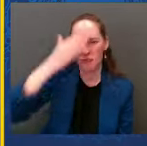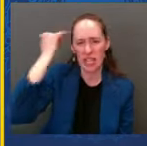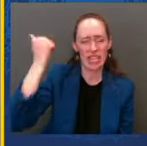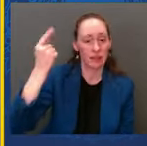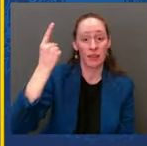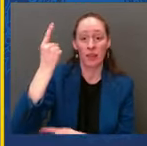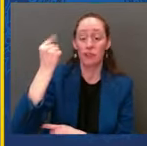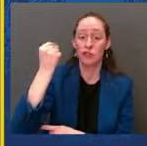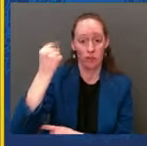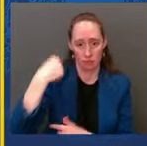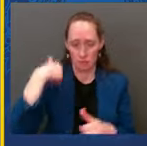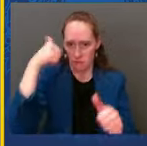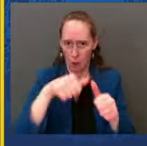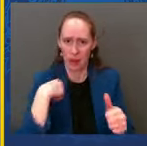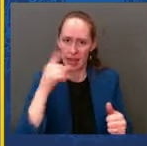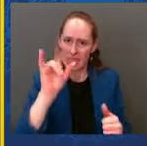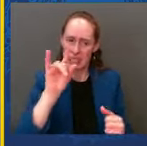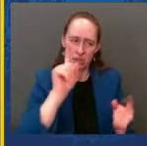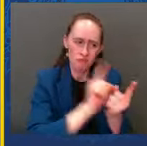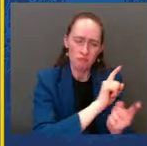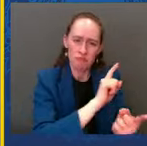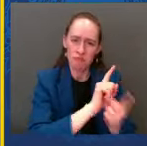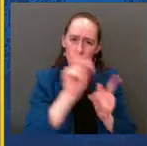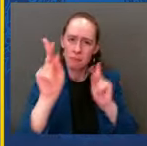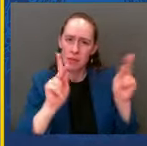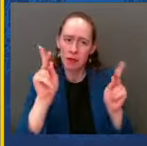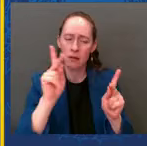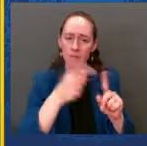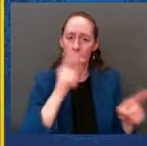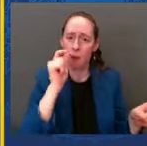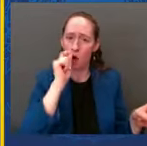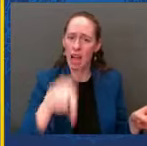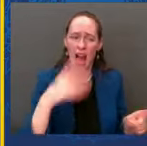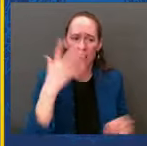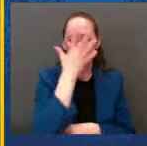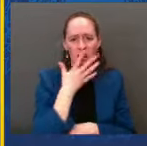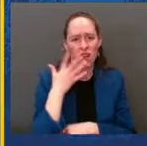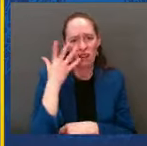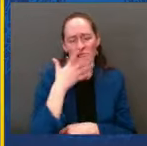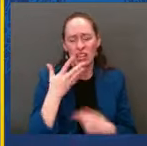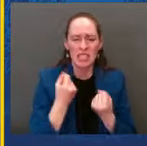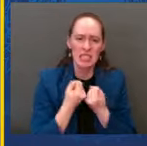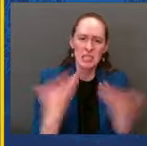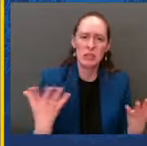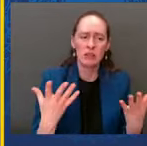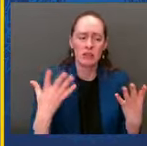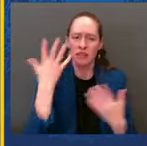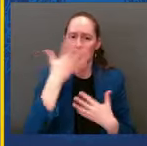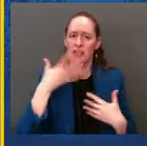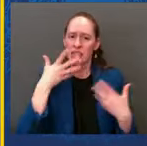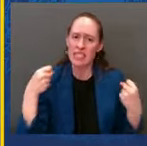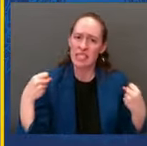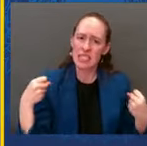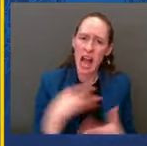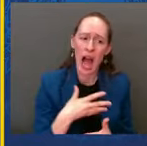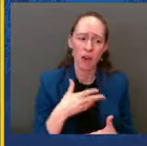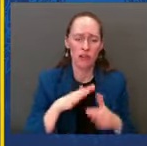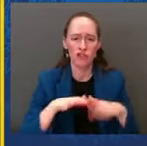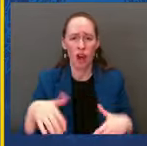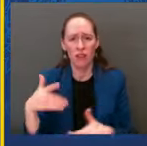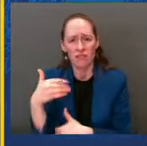and afraid, holding their children so close, worrying they might never see their fathers, their husbands, their brothers, their